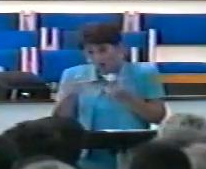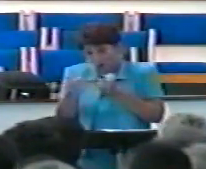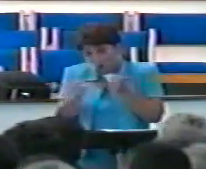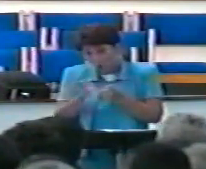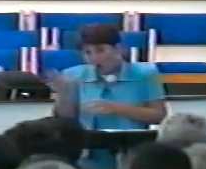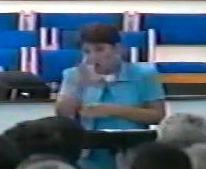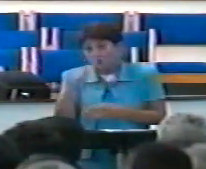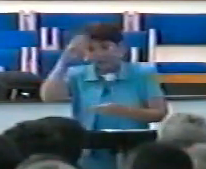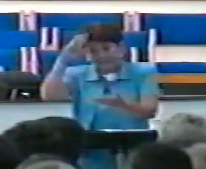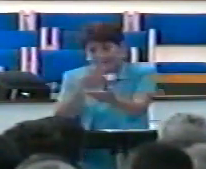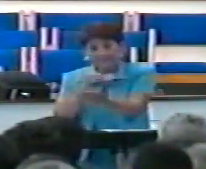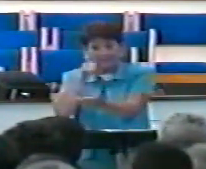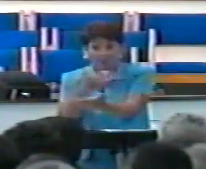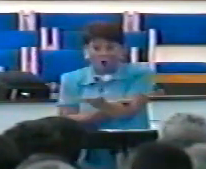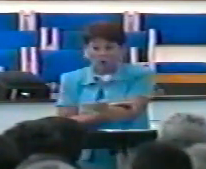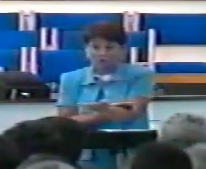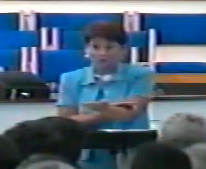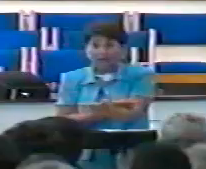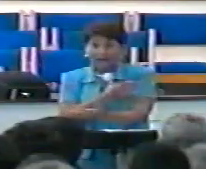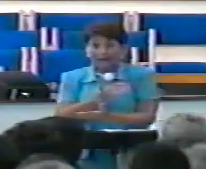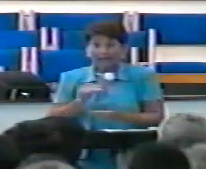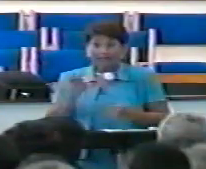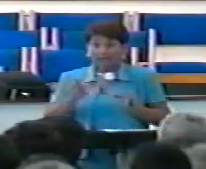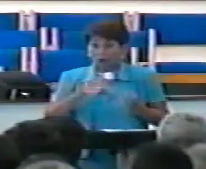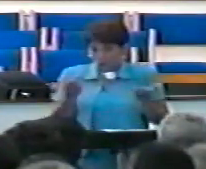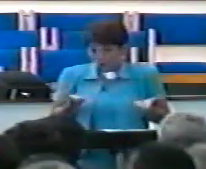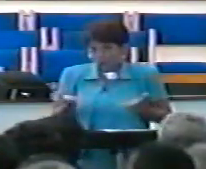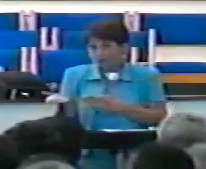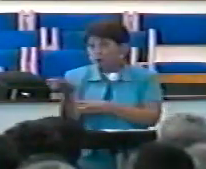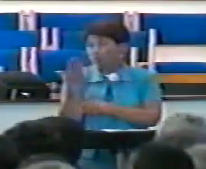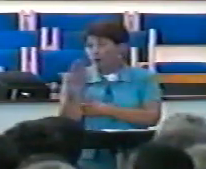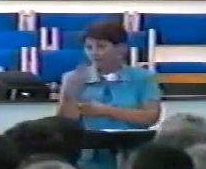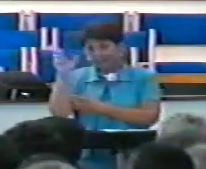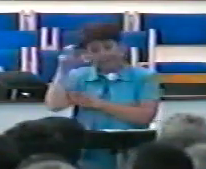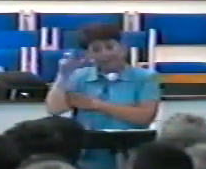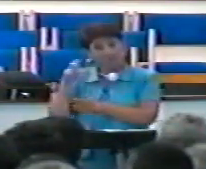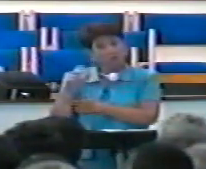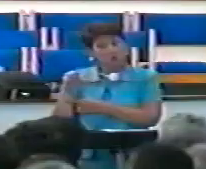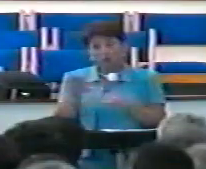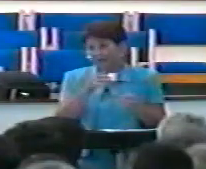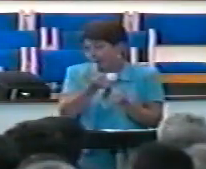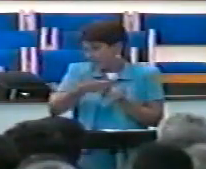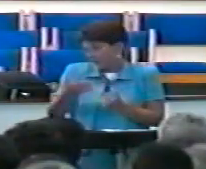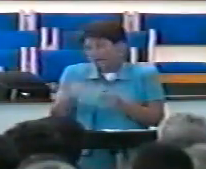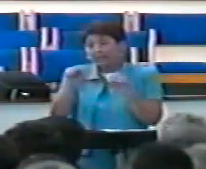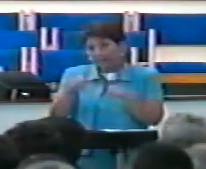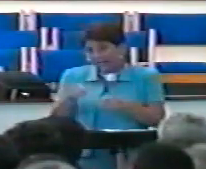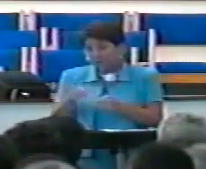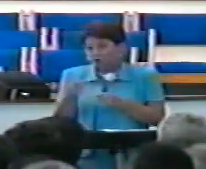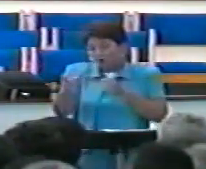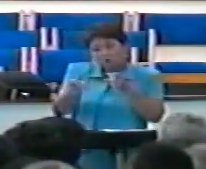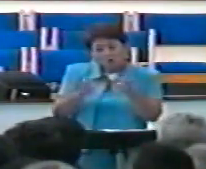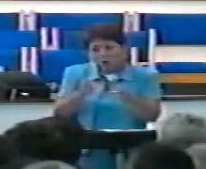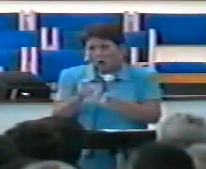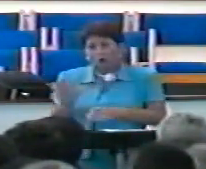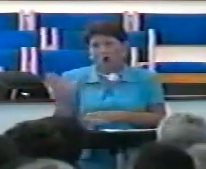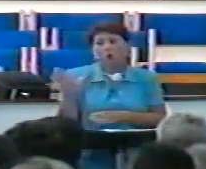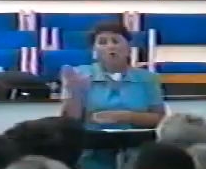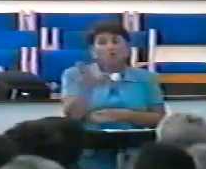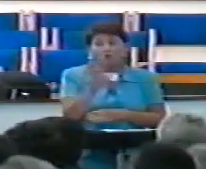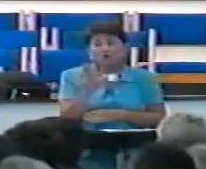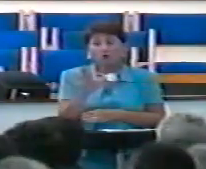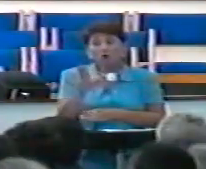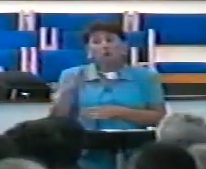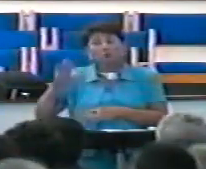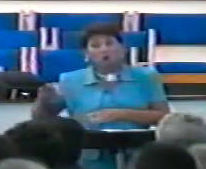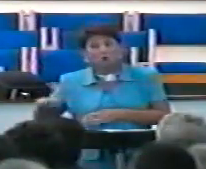need to realize that the devil is doing everything in his power to get the control of your child's mind. Because if he can get the mind, he can